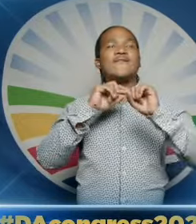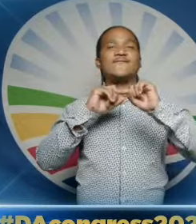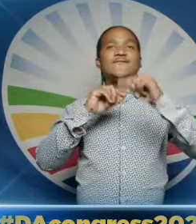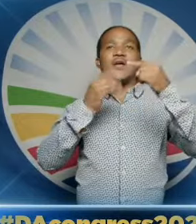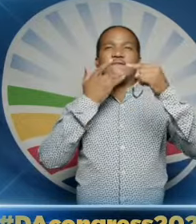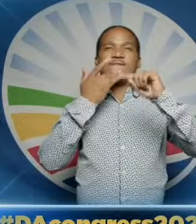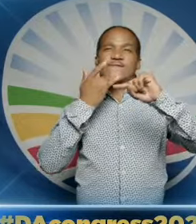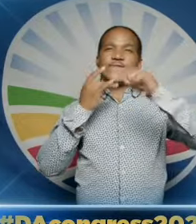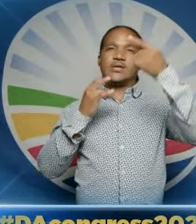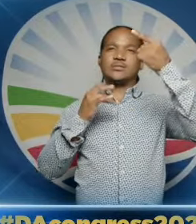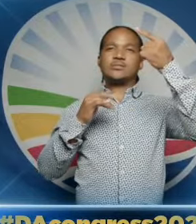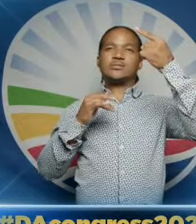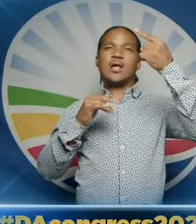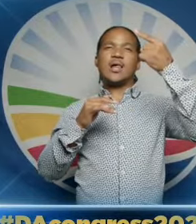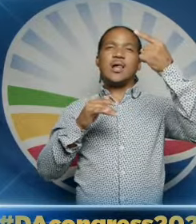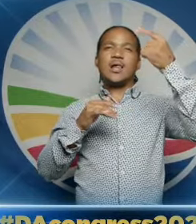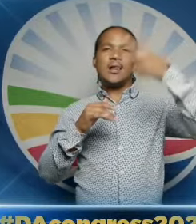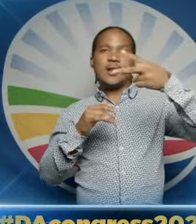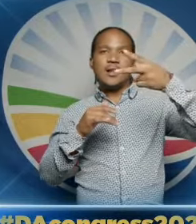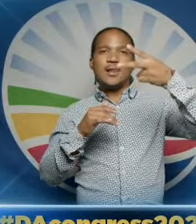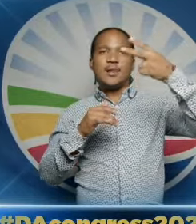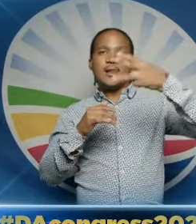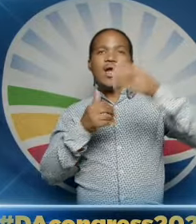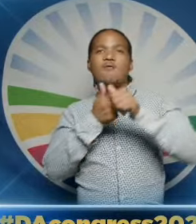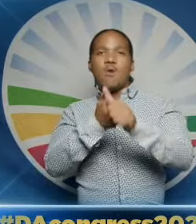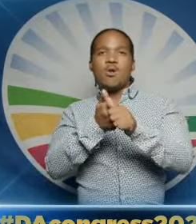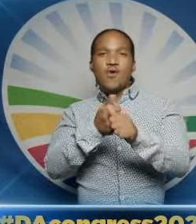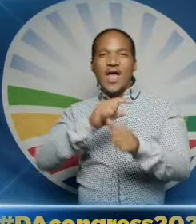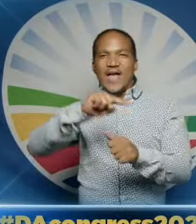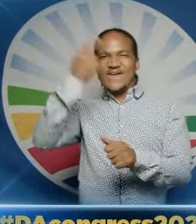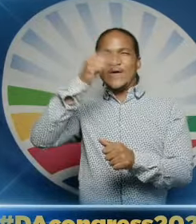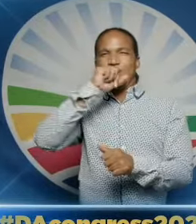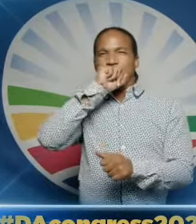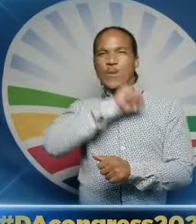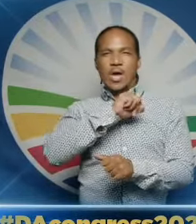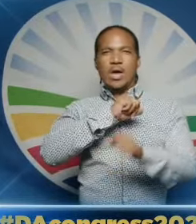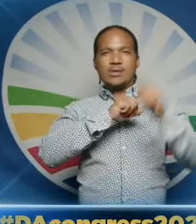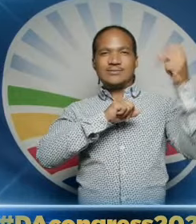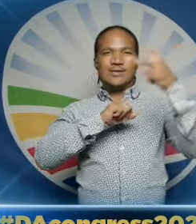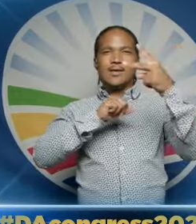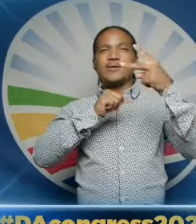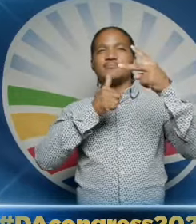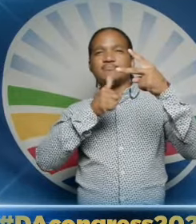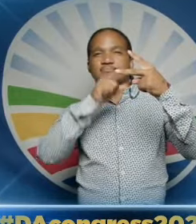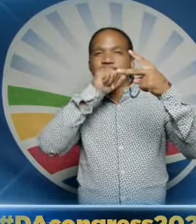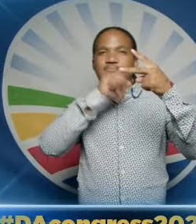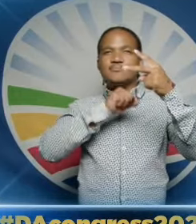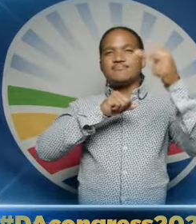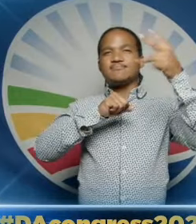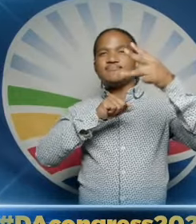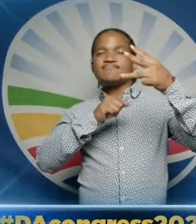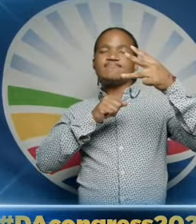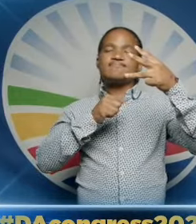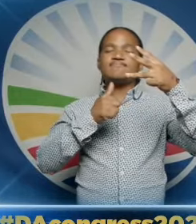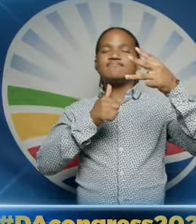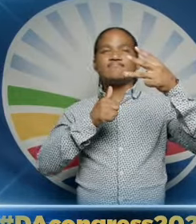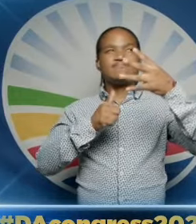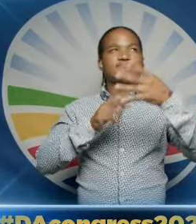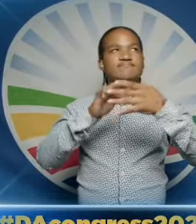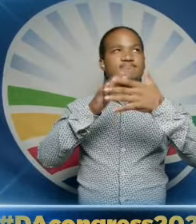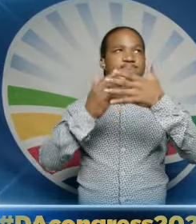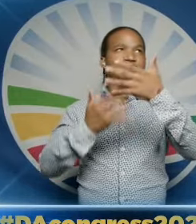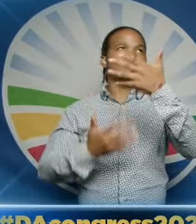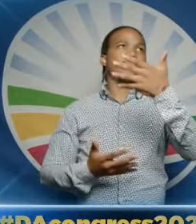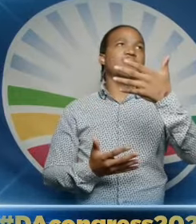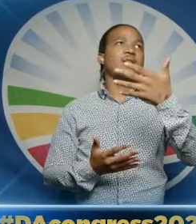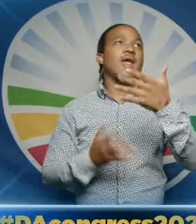most and ending with the one you prefer the least. Okay? So you'll find your most preferred candidate in the list,